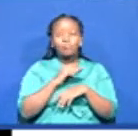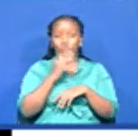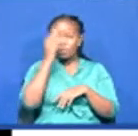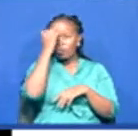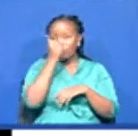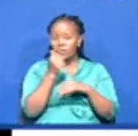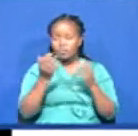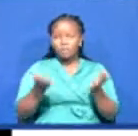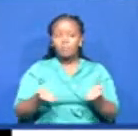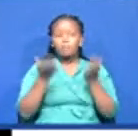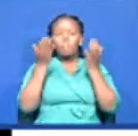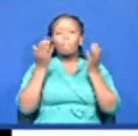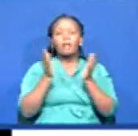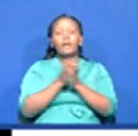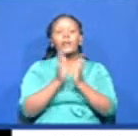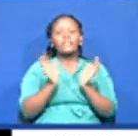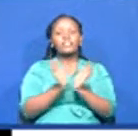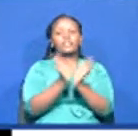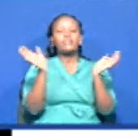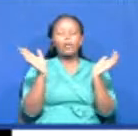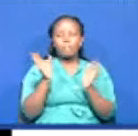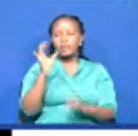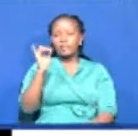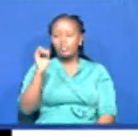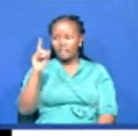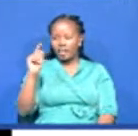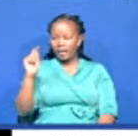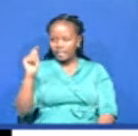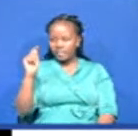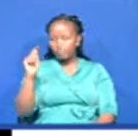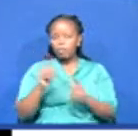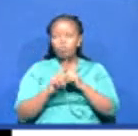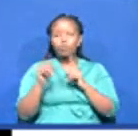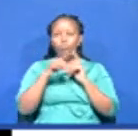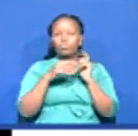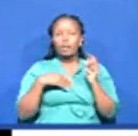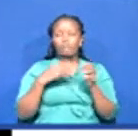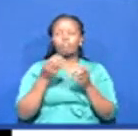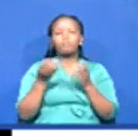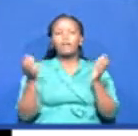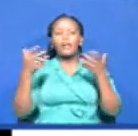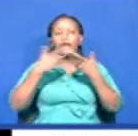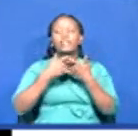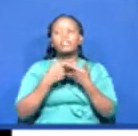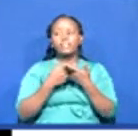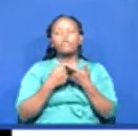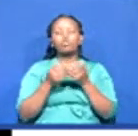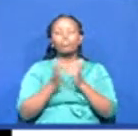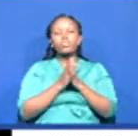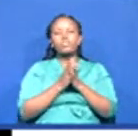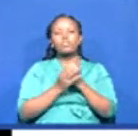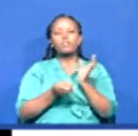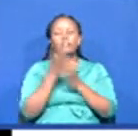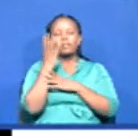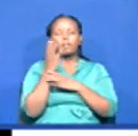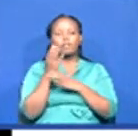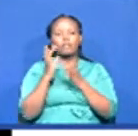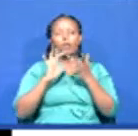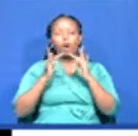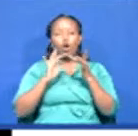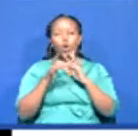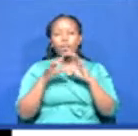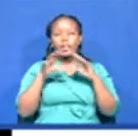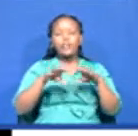and dynamic IT. We have engaged online markets. We have emerging online markets, and IT is now